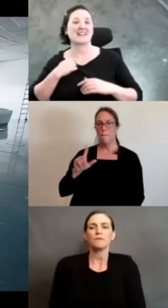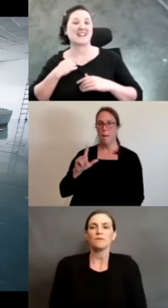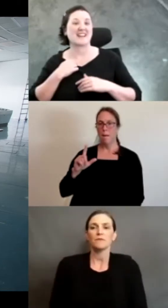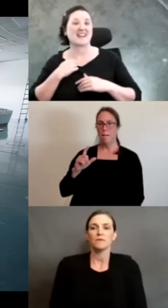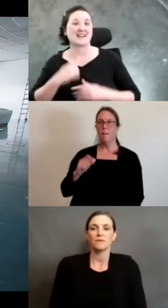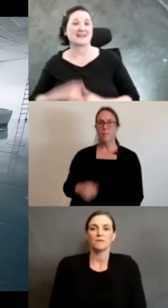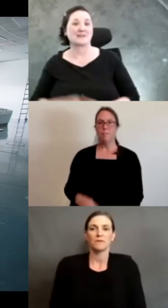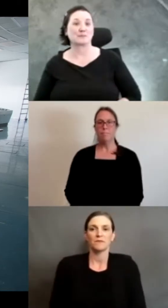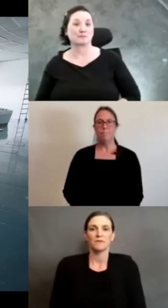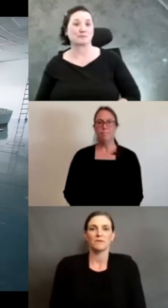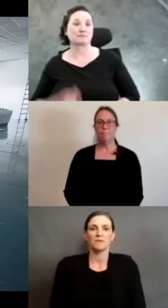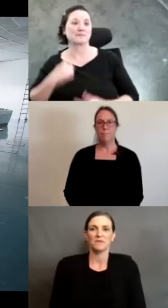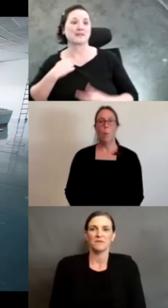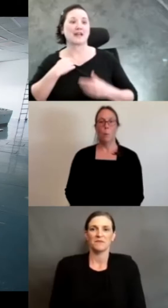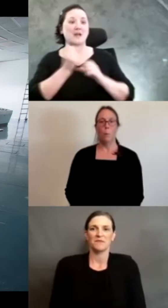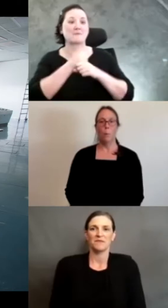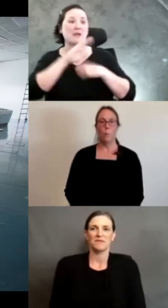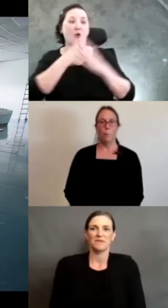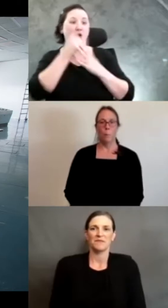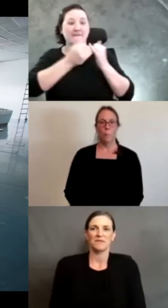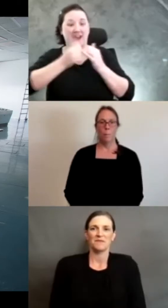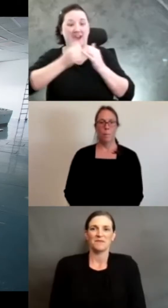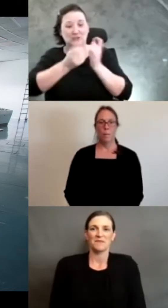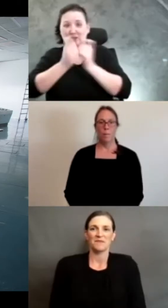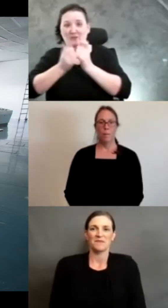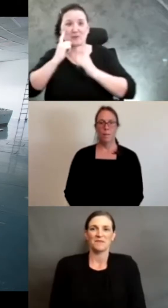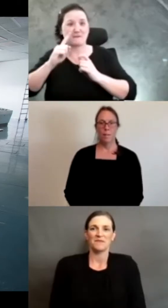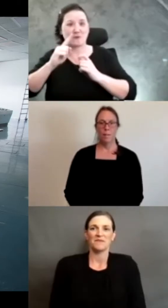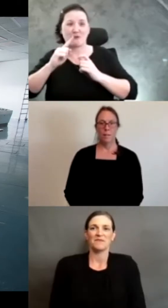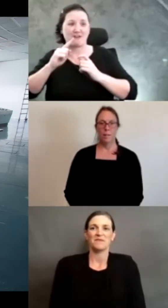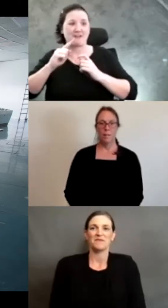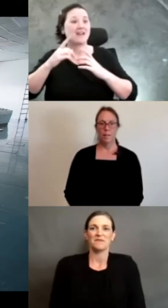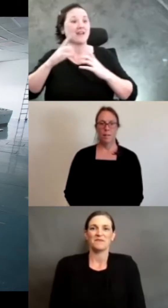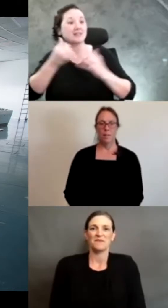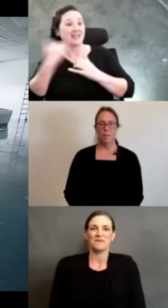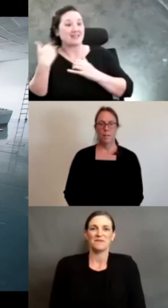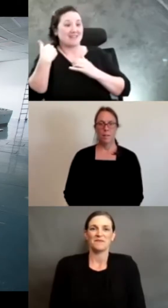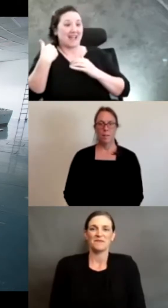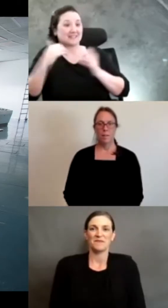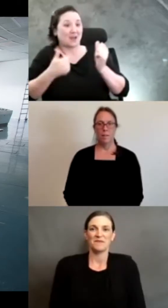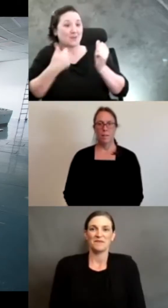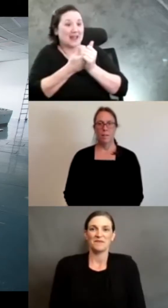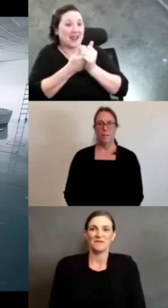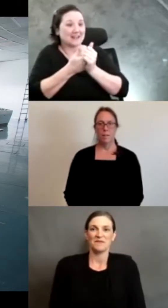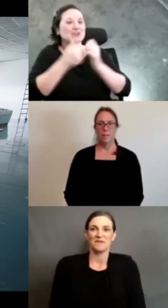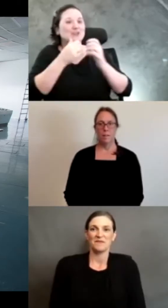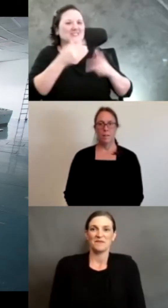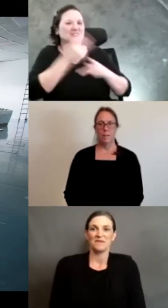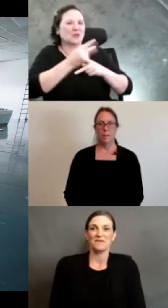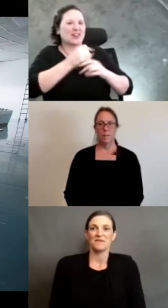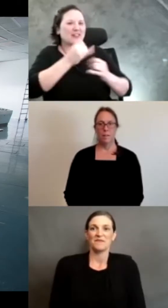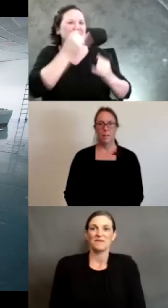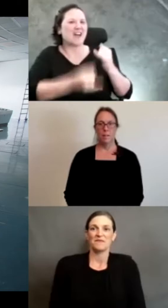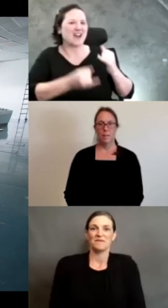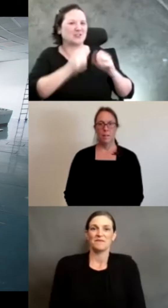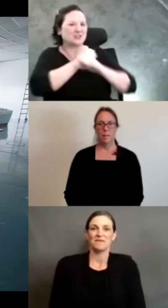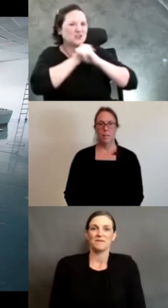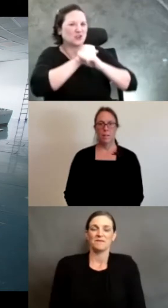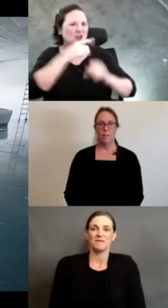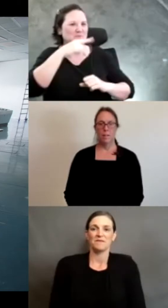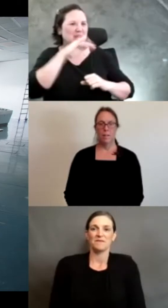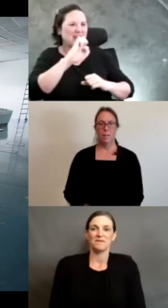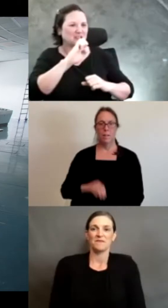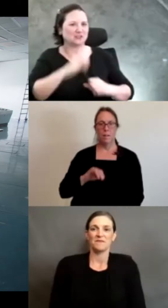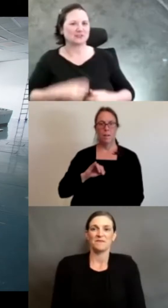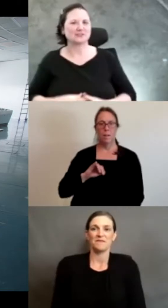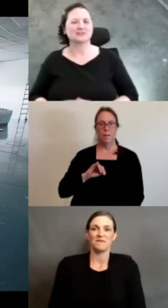set to go. The last program update took care of the final security patch. Did you figure out what caused the glitch on the